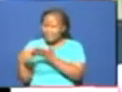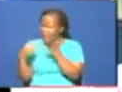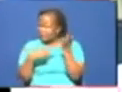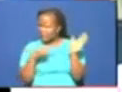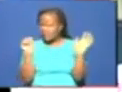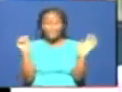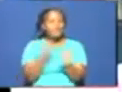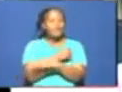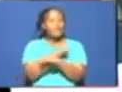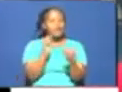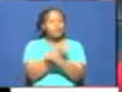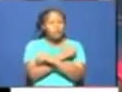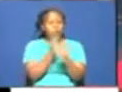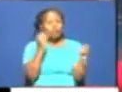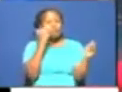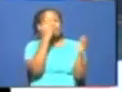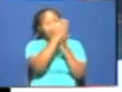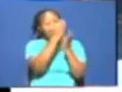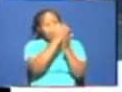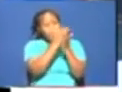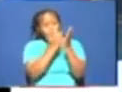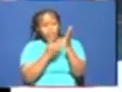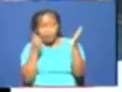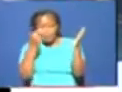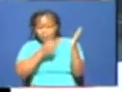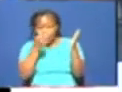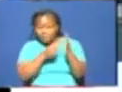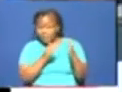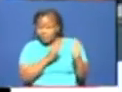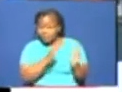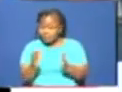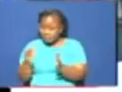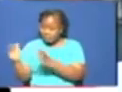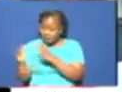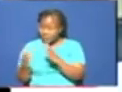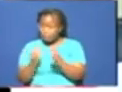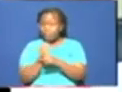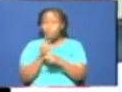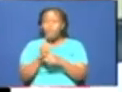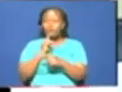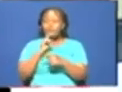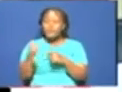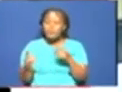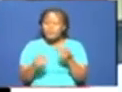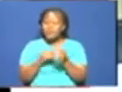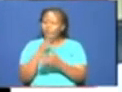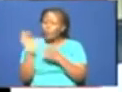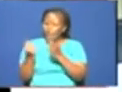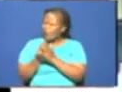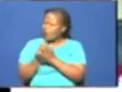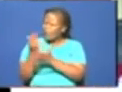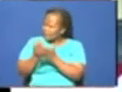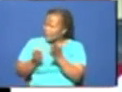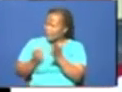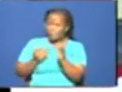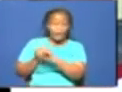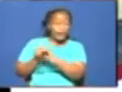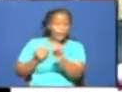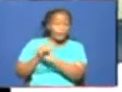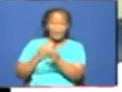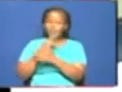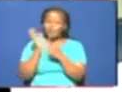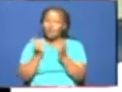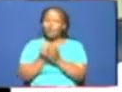an aggressive scheme to ensure that all, not some of our children, get